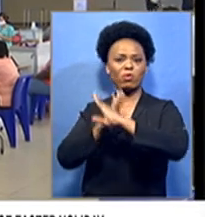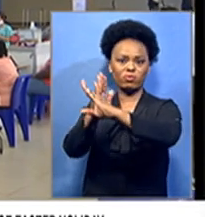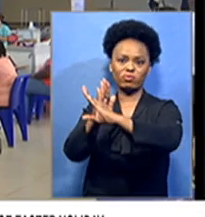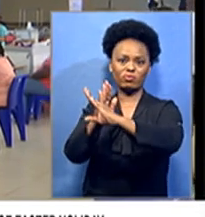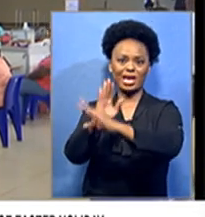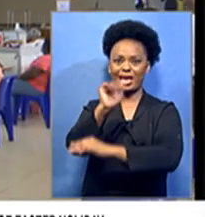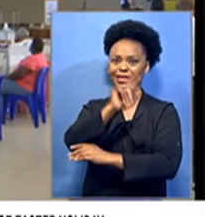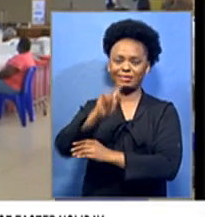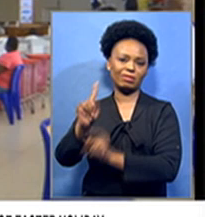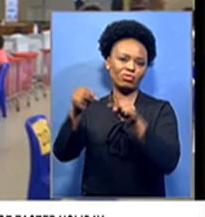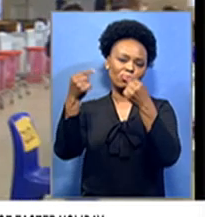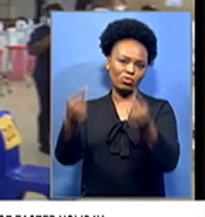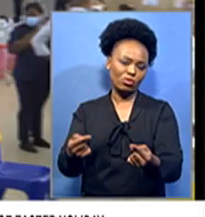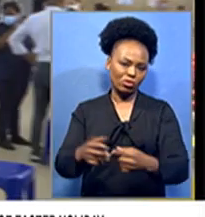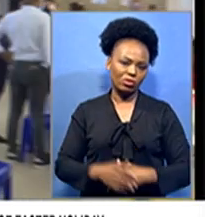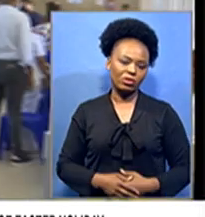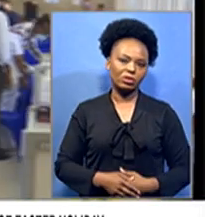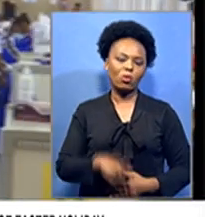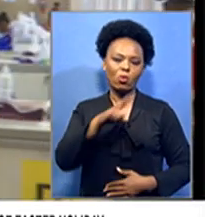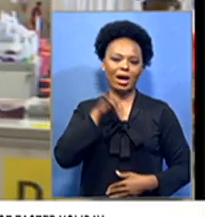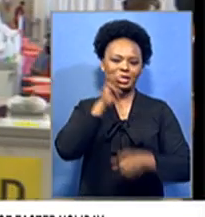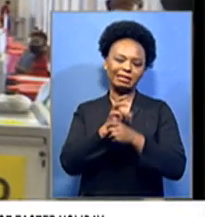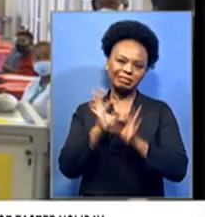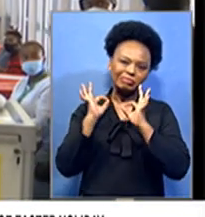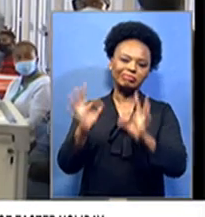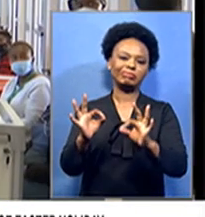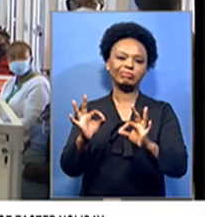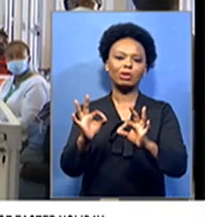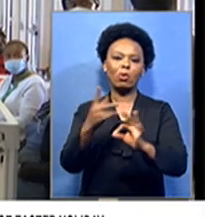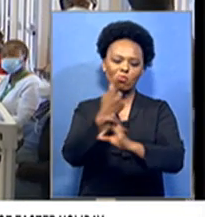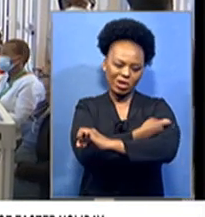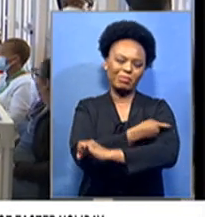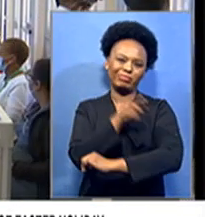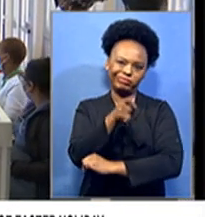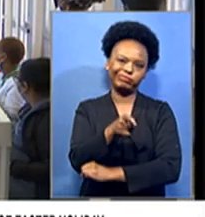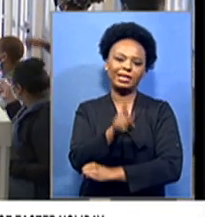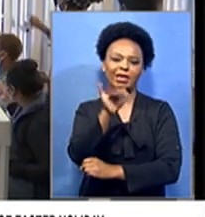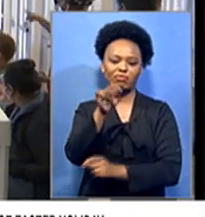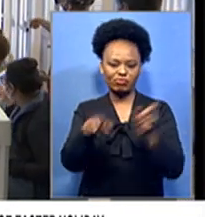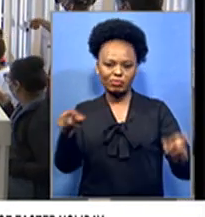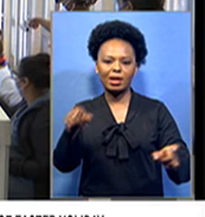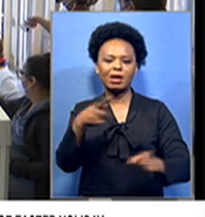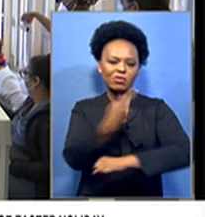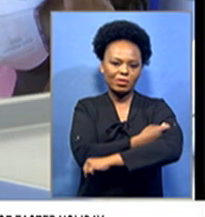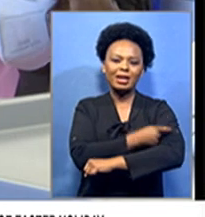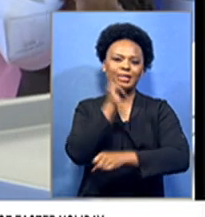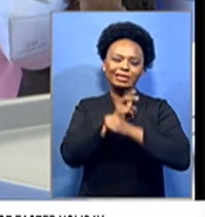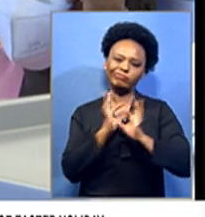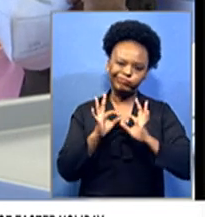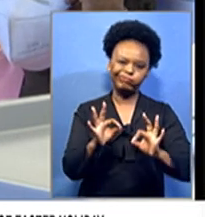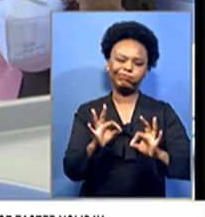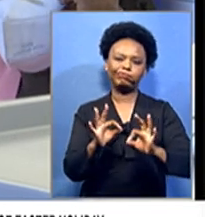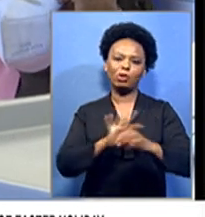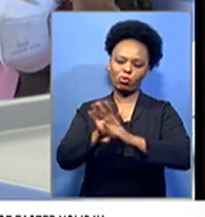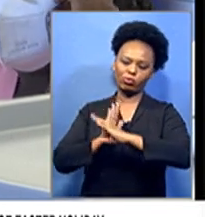actually can say ethically it's correct to give people something like that when in fact you have other alternatives. So that was